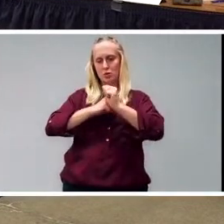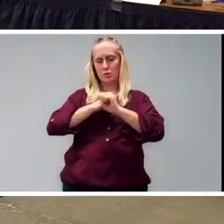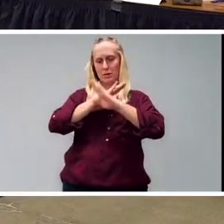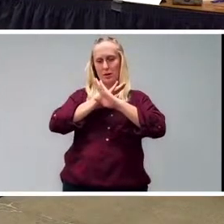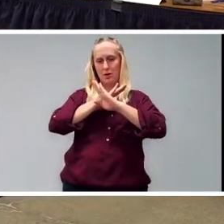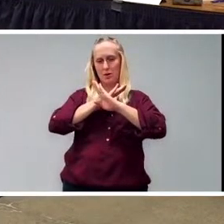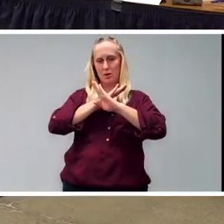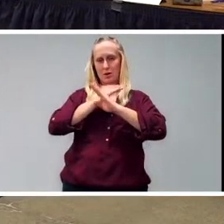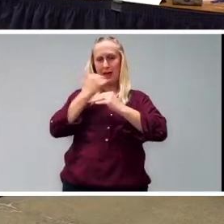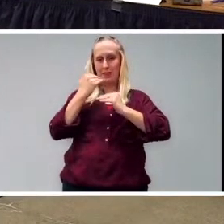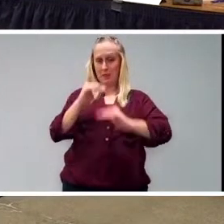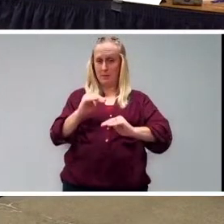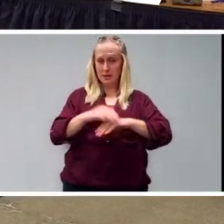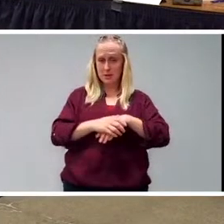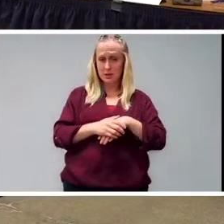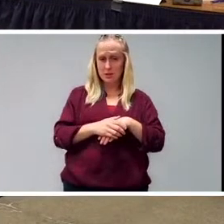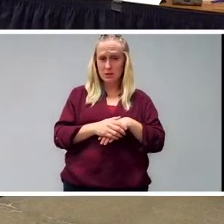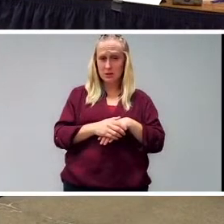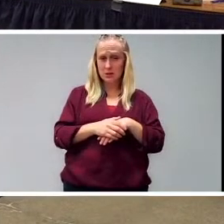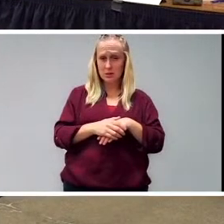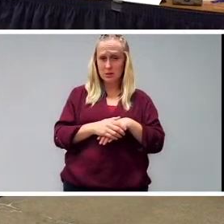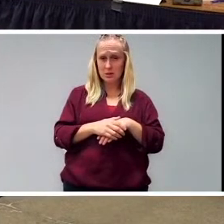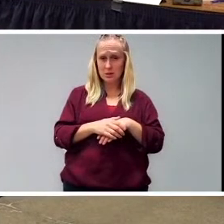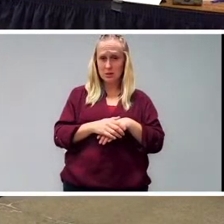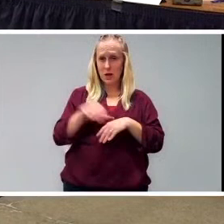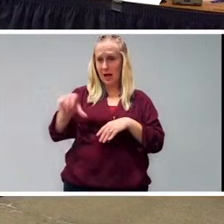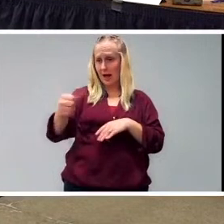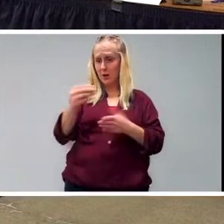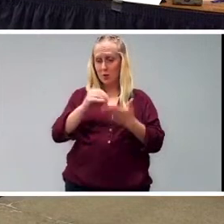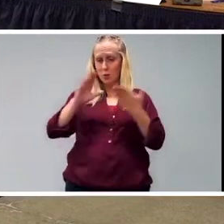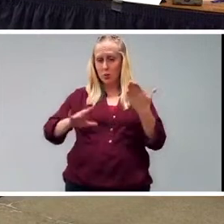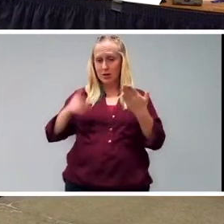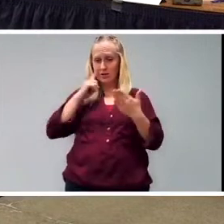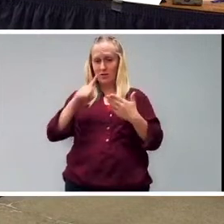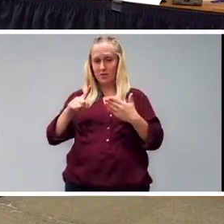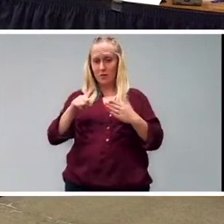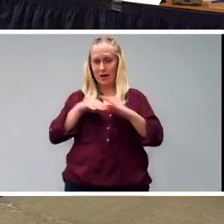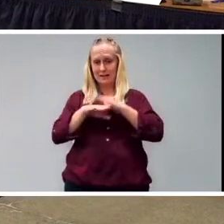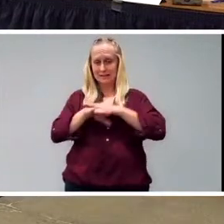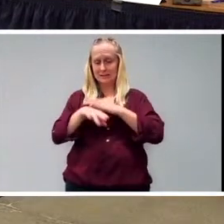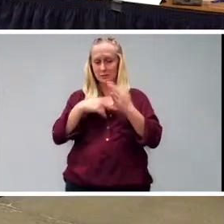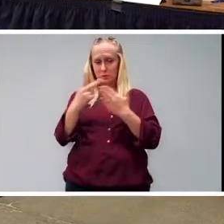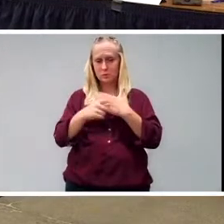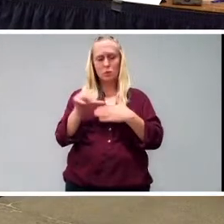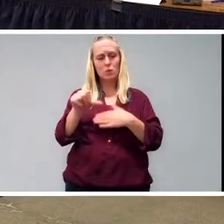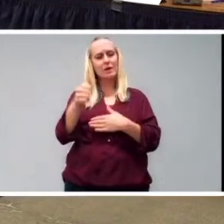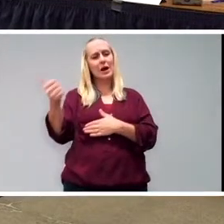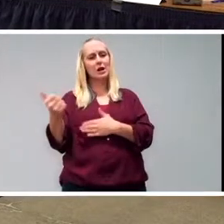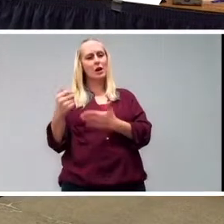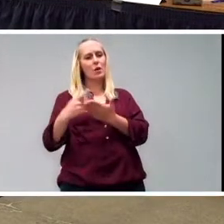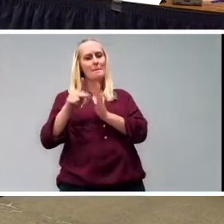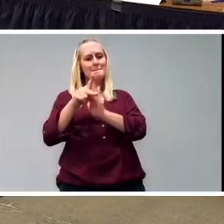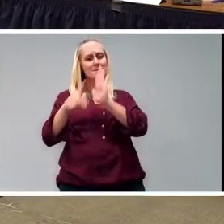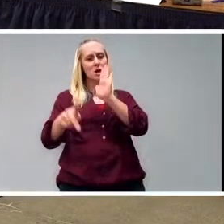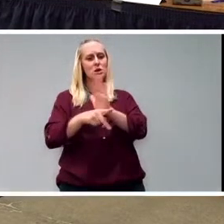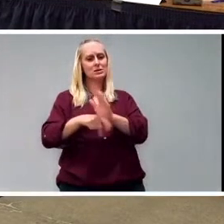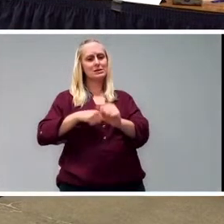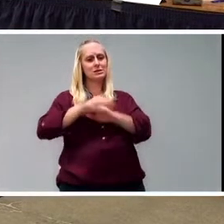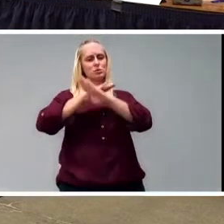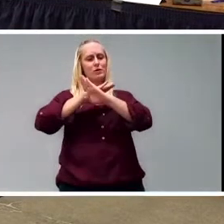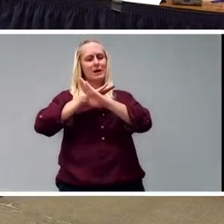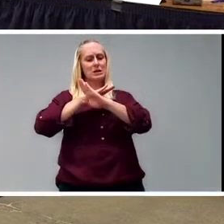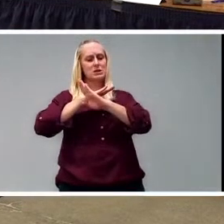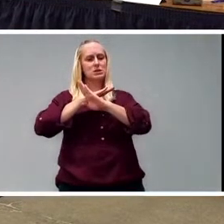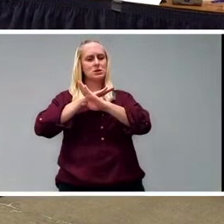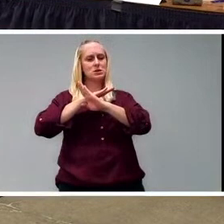remaining 9,000 kids from attending? Or are there any other policy structural barriers that prevent others from